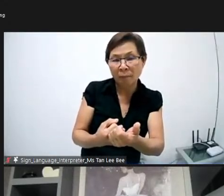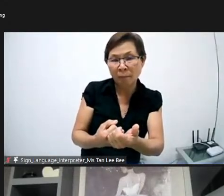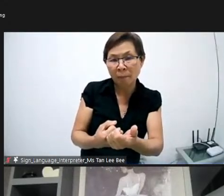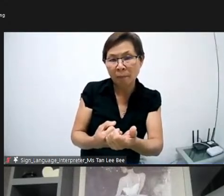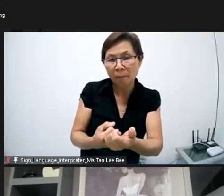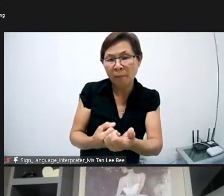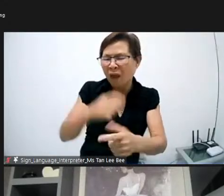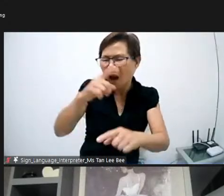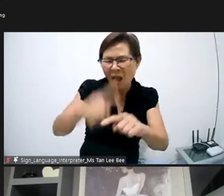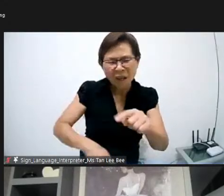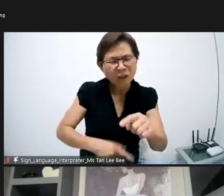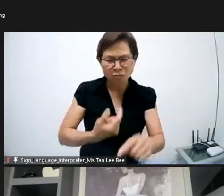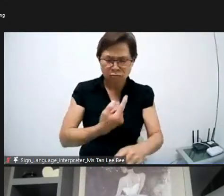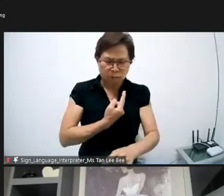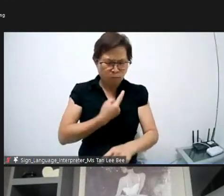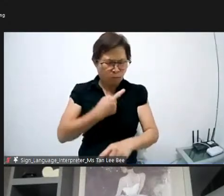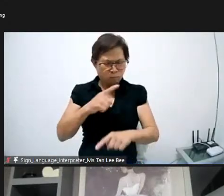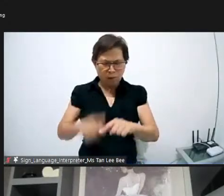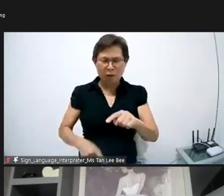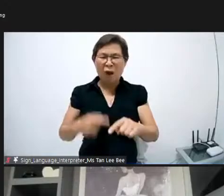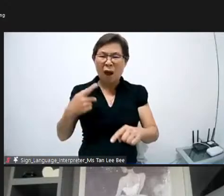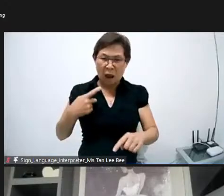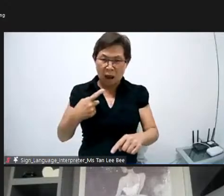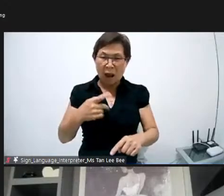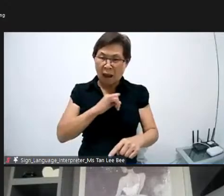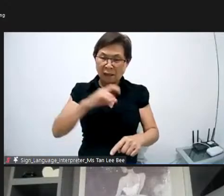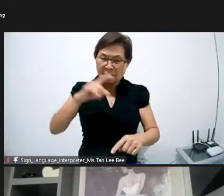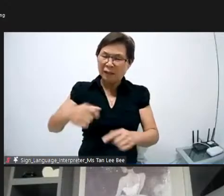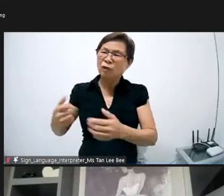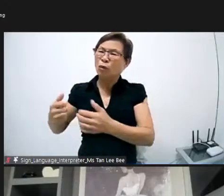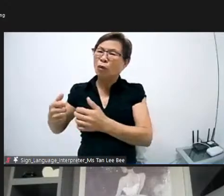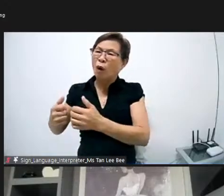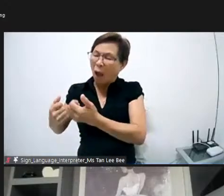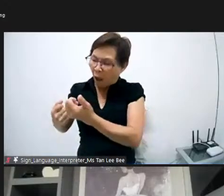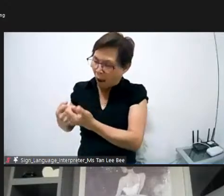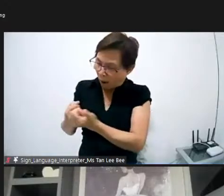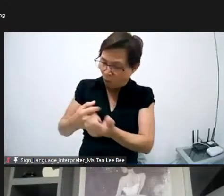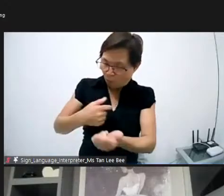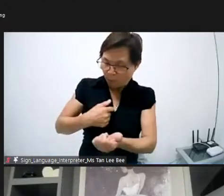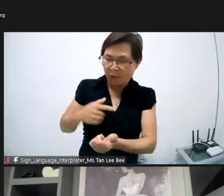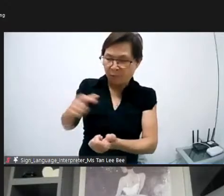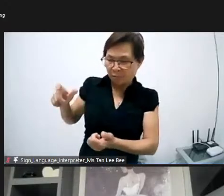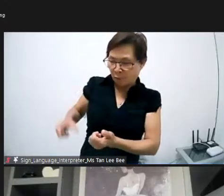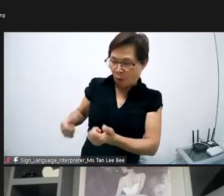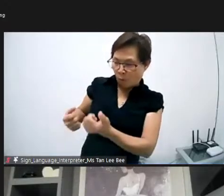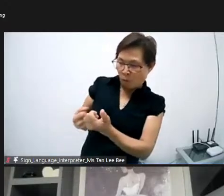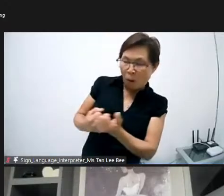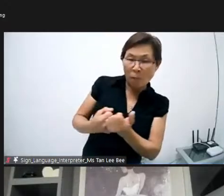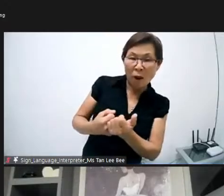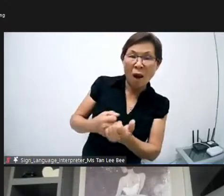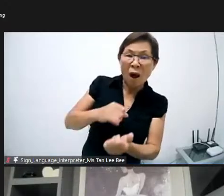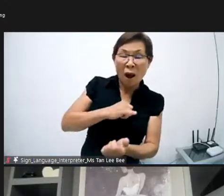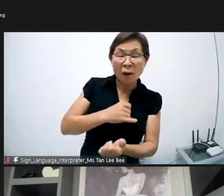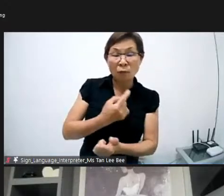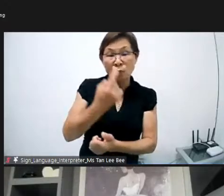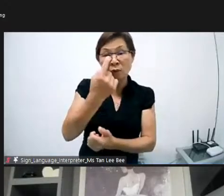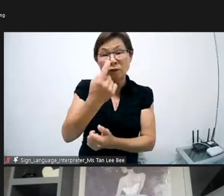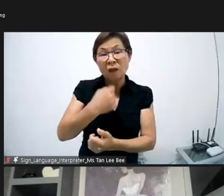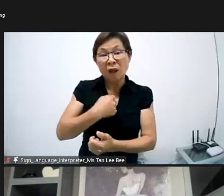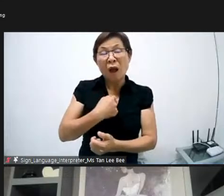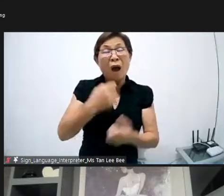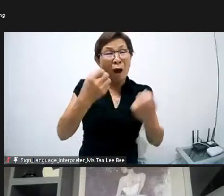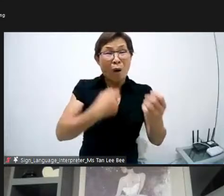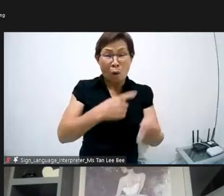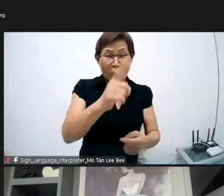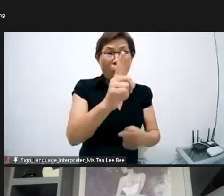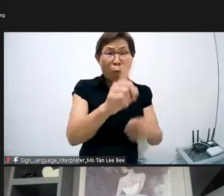I cannot run by myself. I need somebody to run with me. And I not only one student, I got a lot of